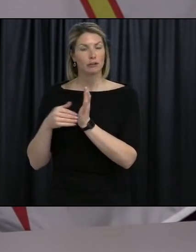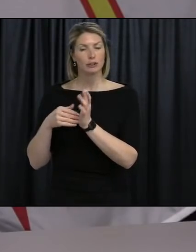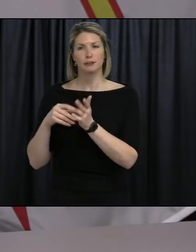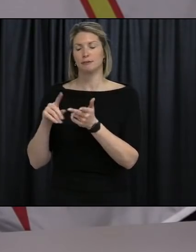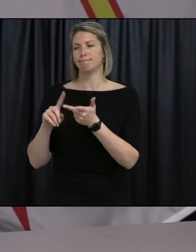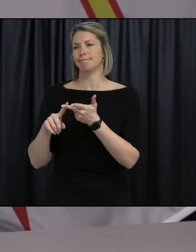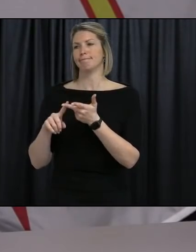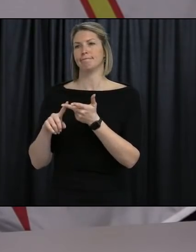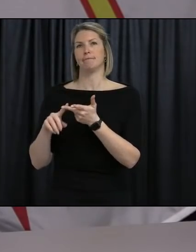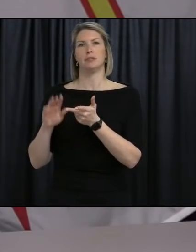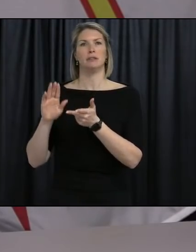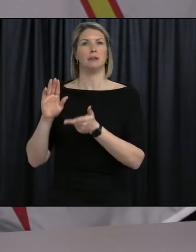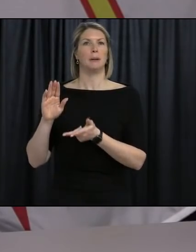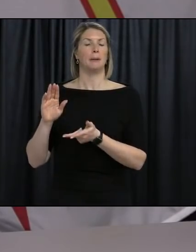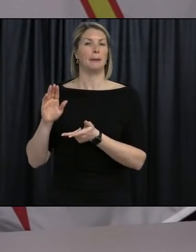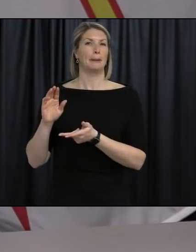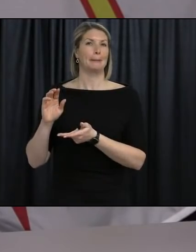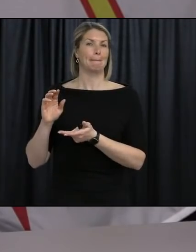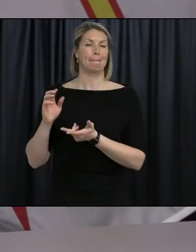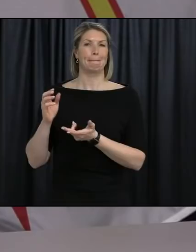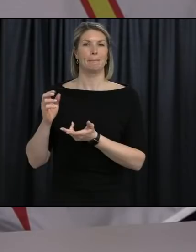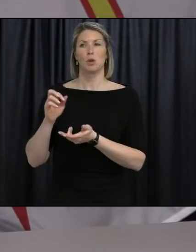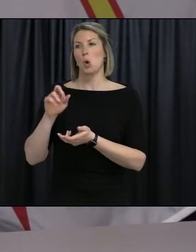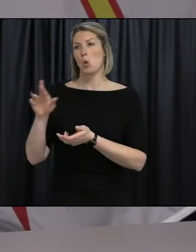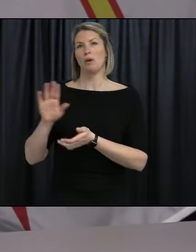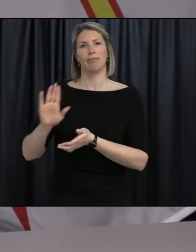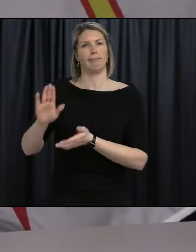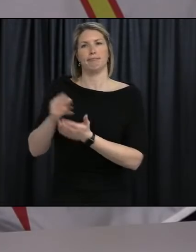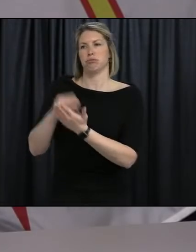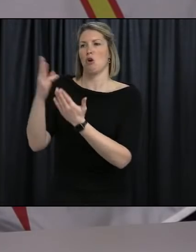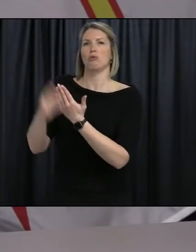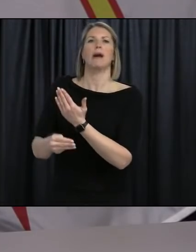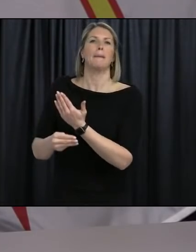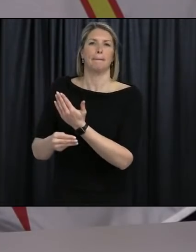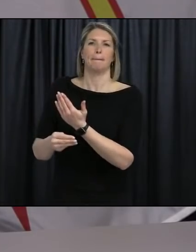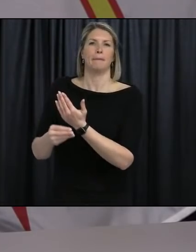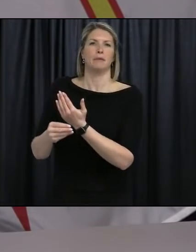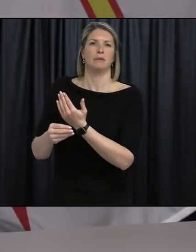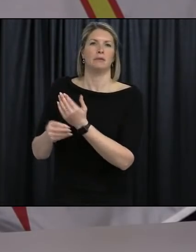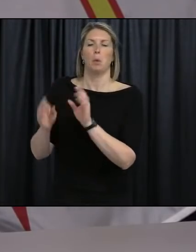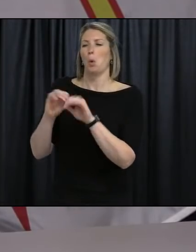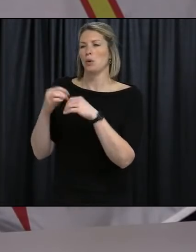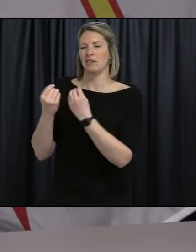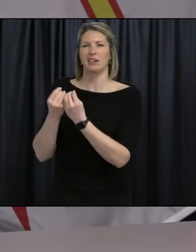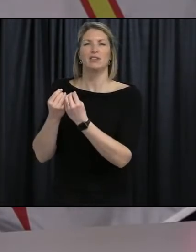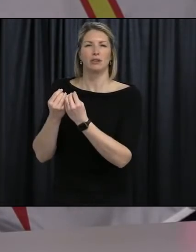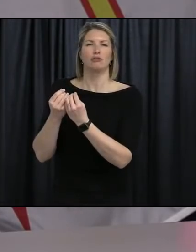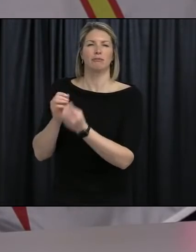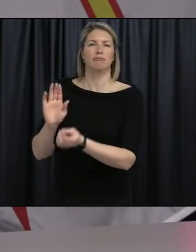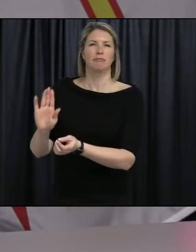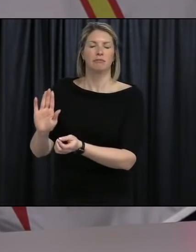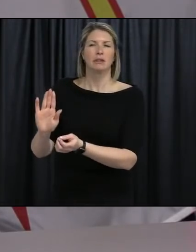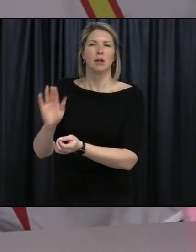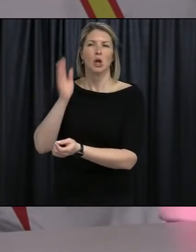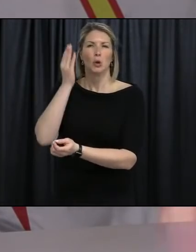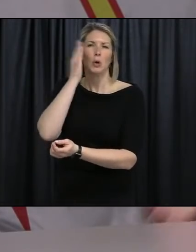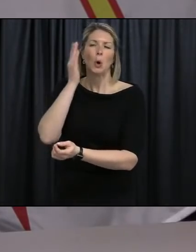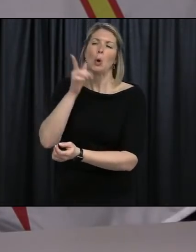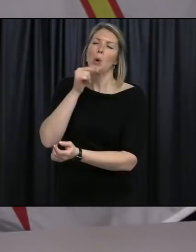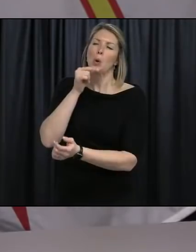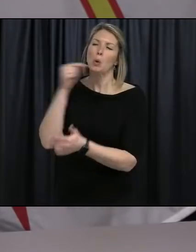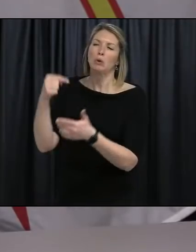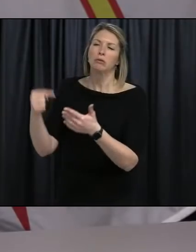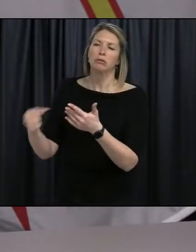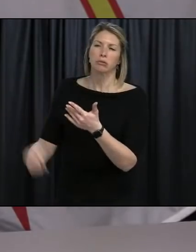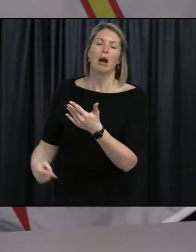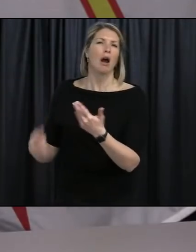or through you know, programs that they are accessing in the RHAs. So we have some